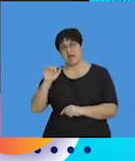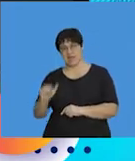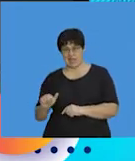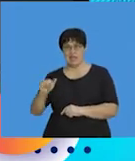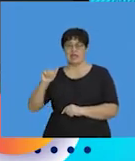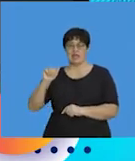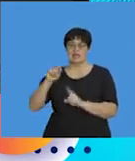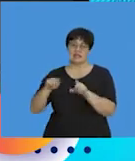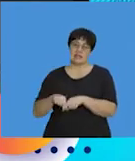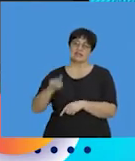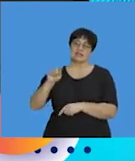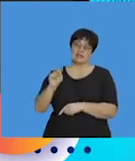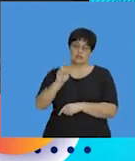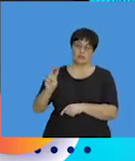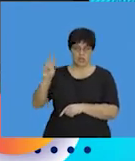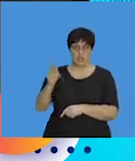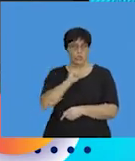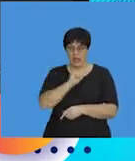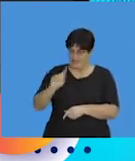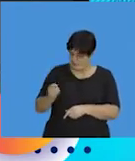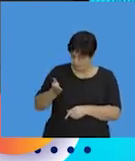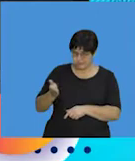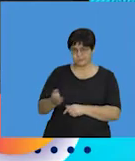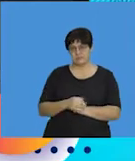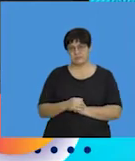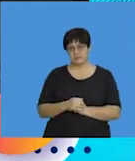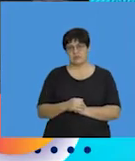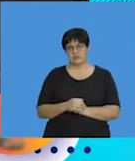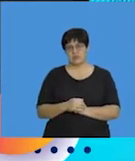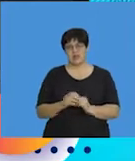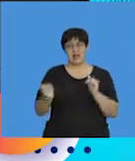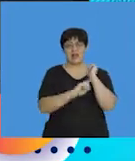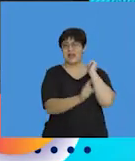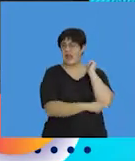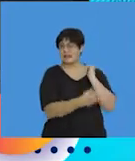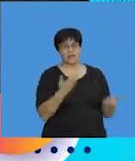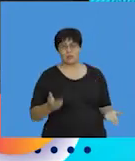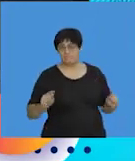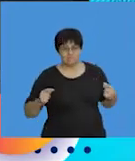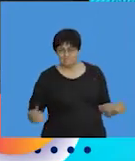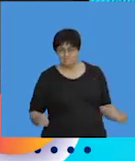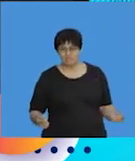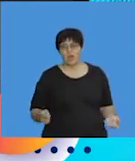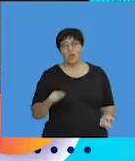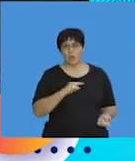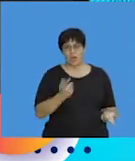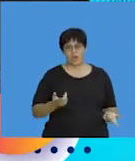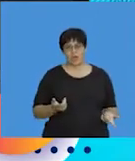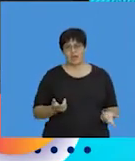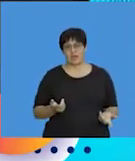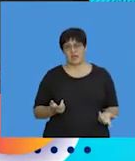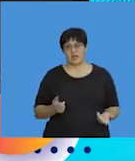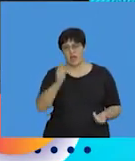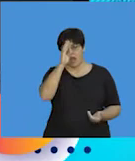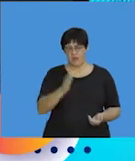A delta T squared, because it has T in it. And I can't use the last equation either that we had with